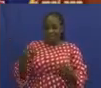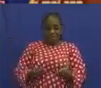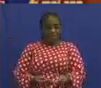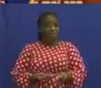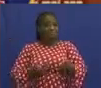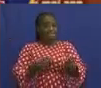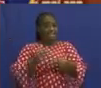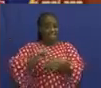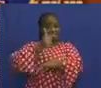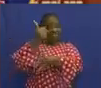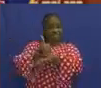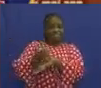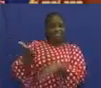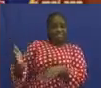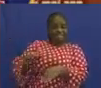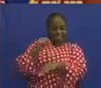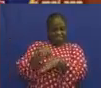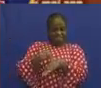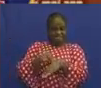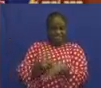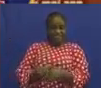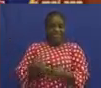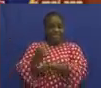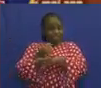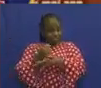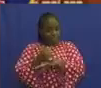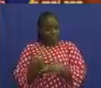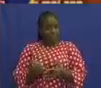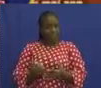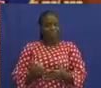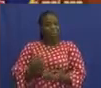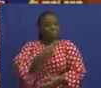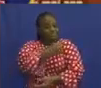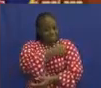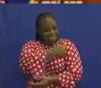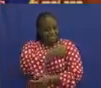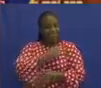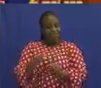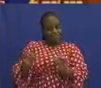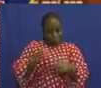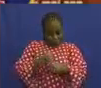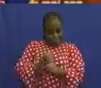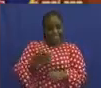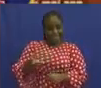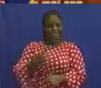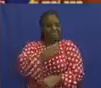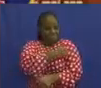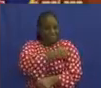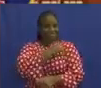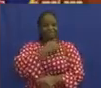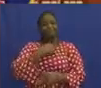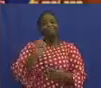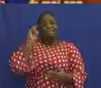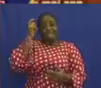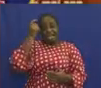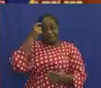of a national vaccine institute to spearhead this development. Government has